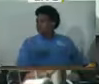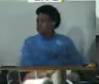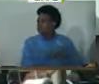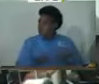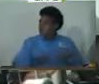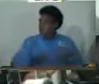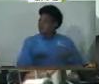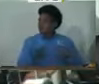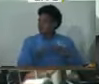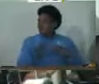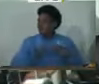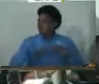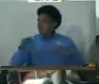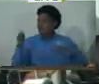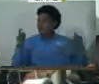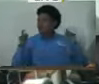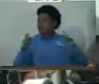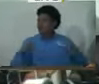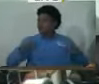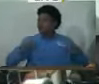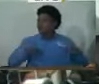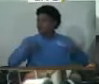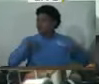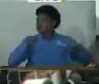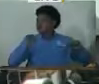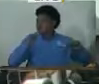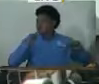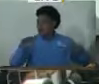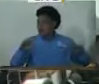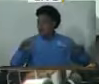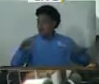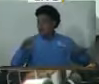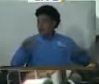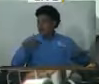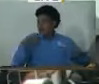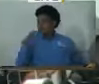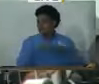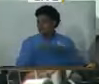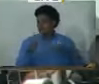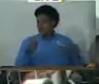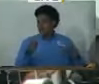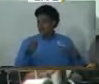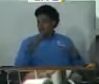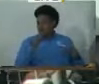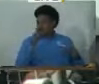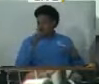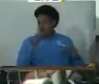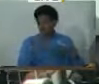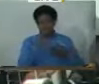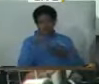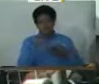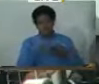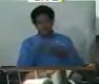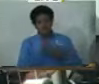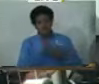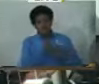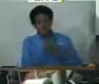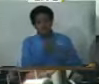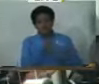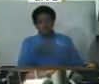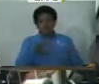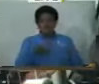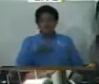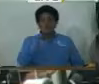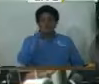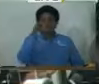acted. We have taken action. There has been consequence. We have never